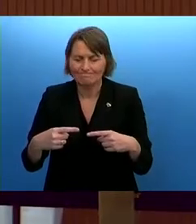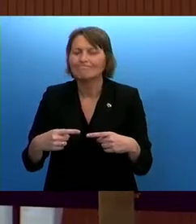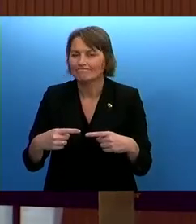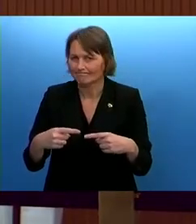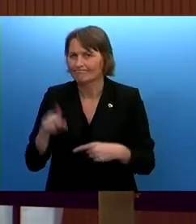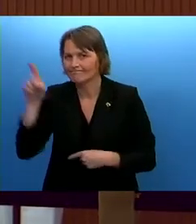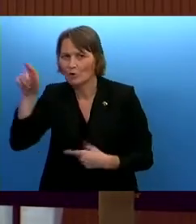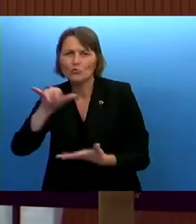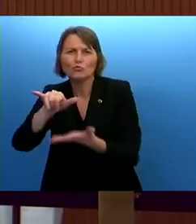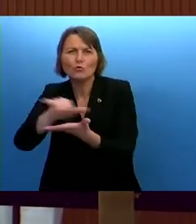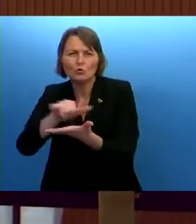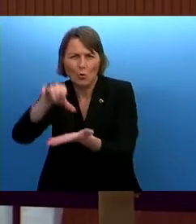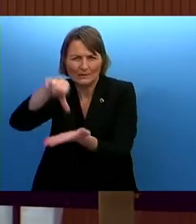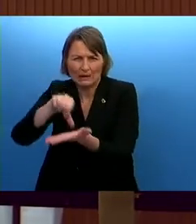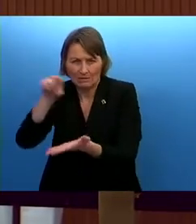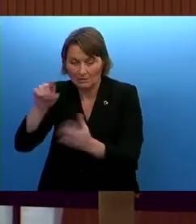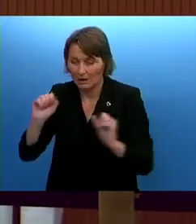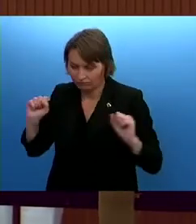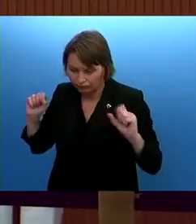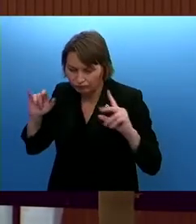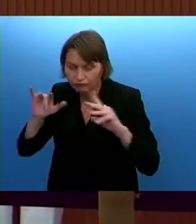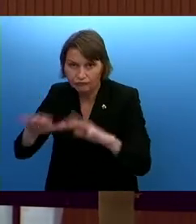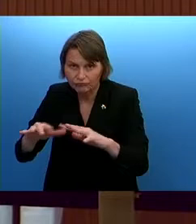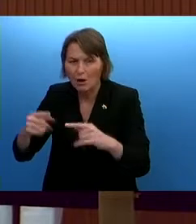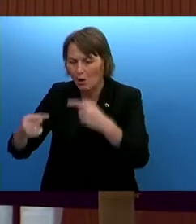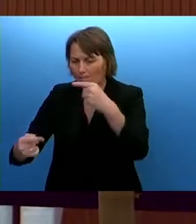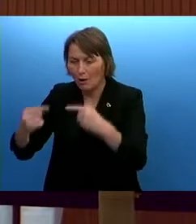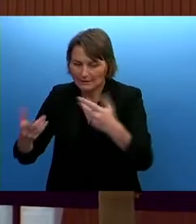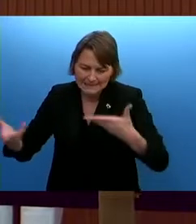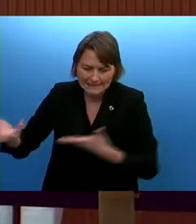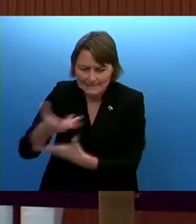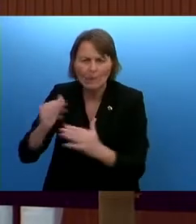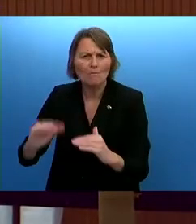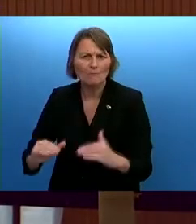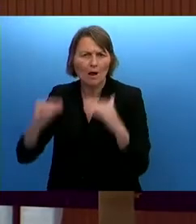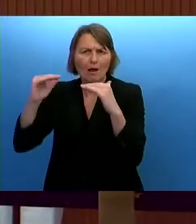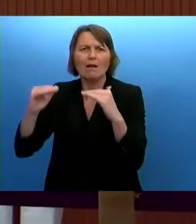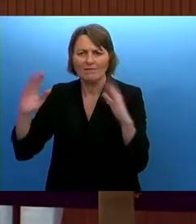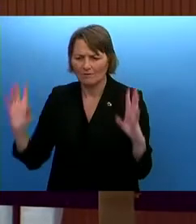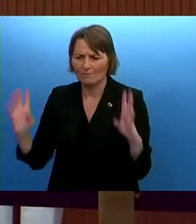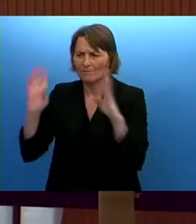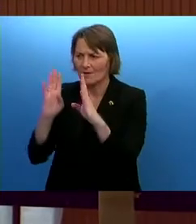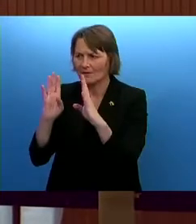York that will culminate with the high-level event, high-level